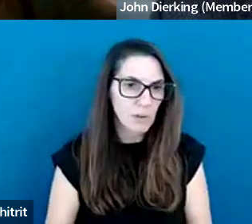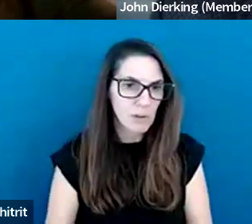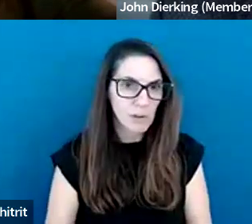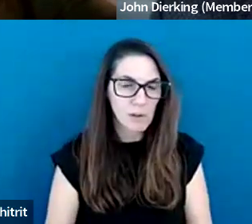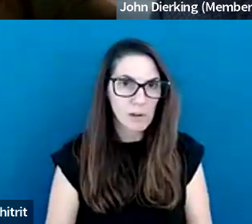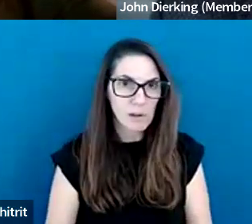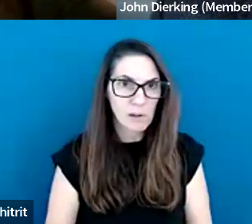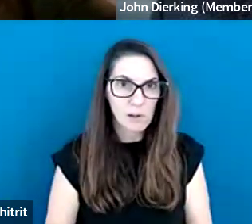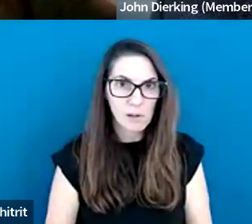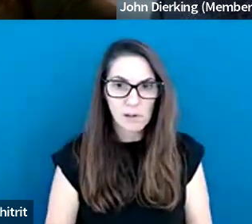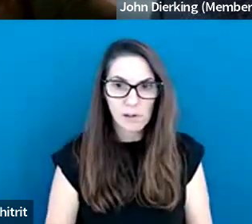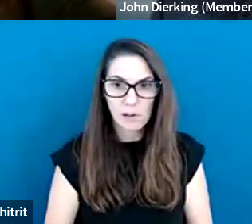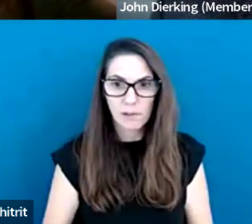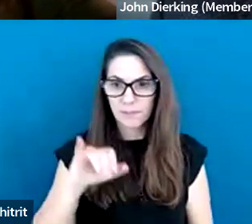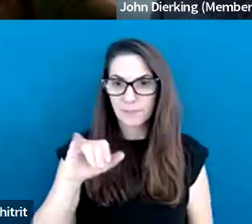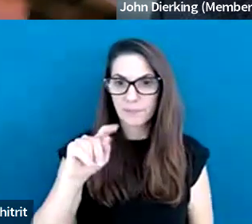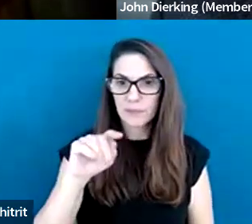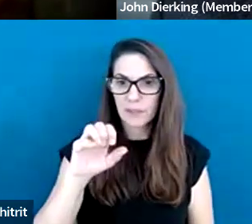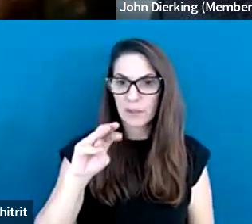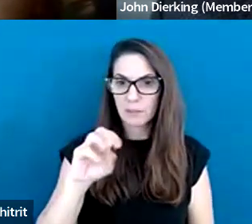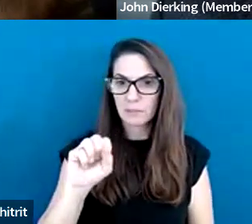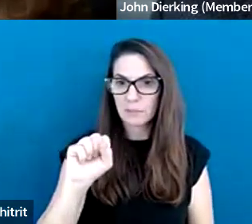All right, I don't see anybody who's uncomfortable.